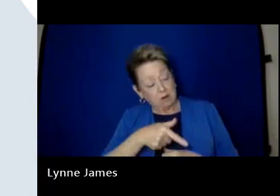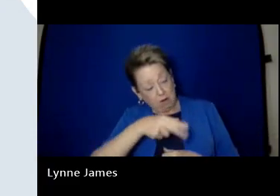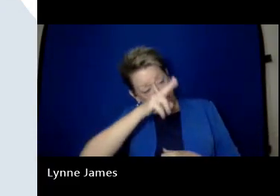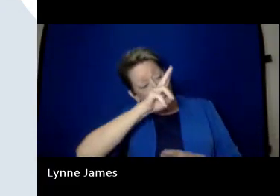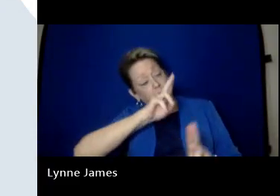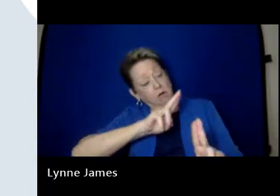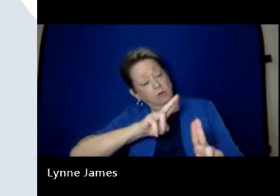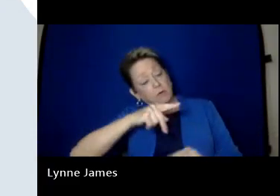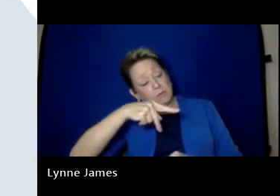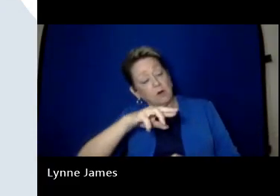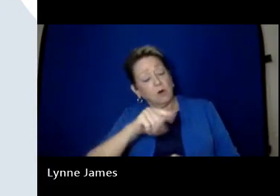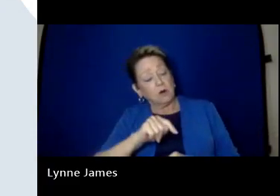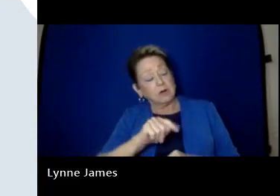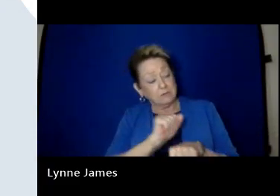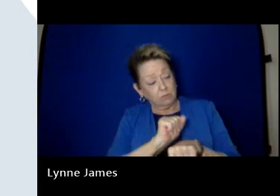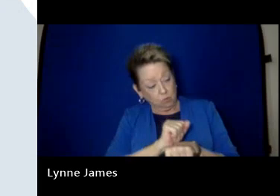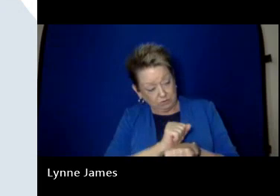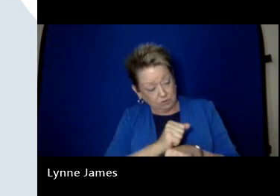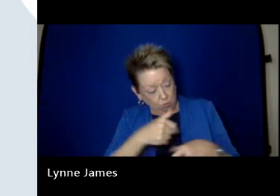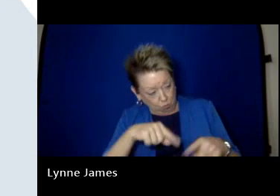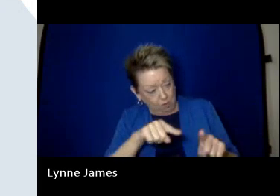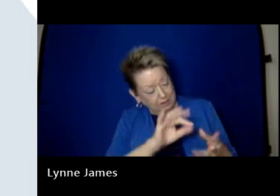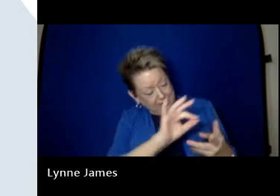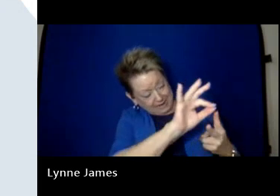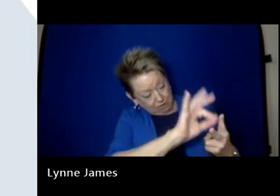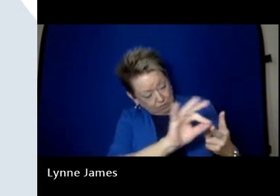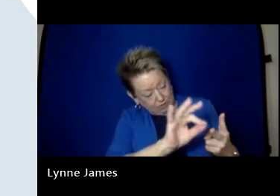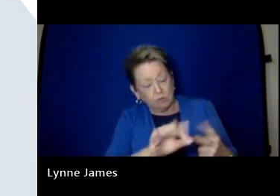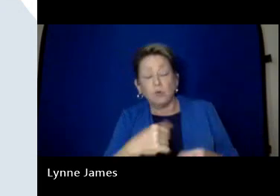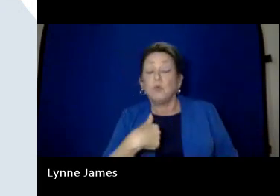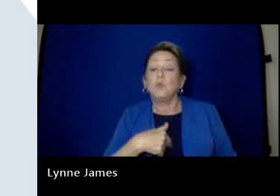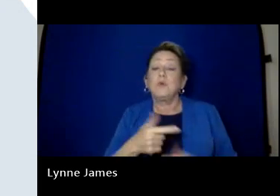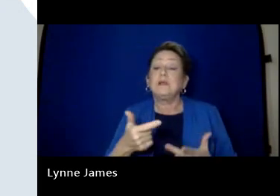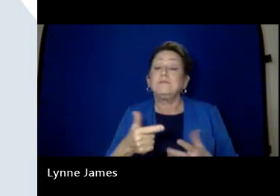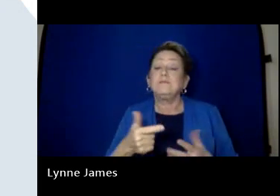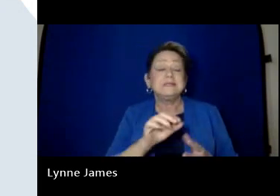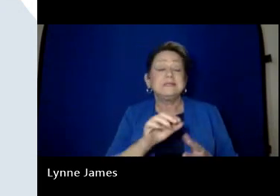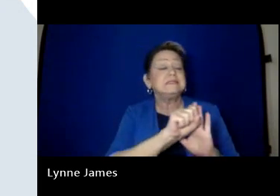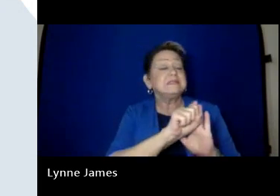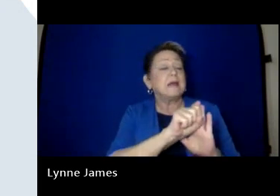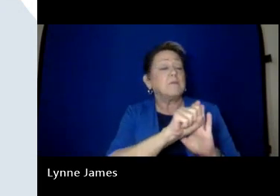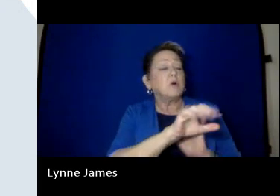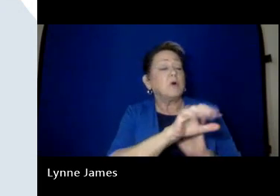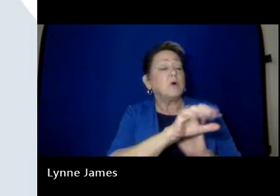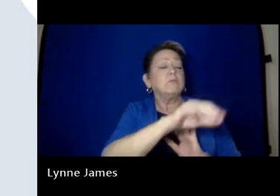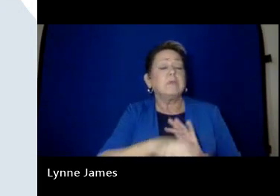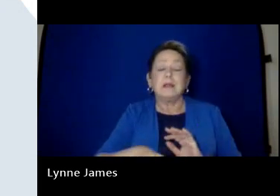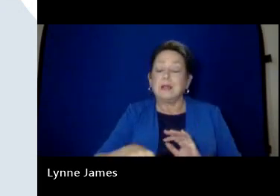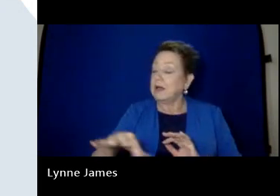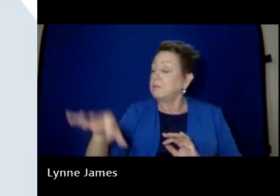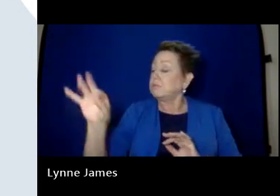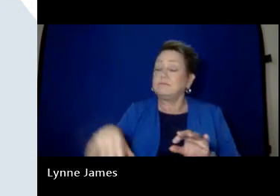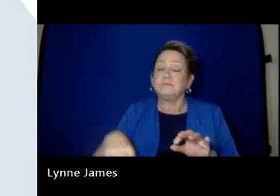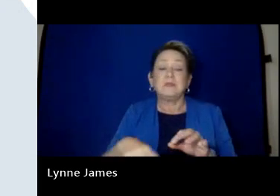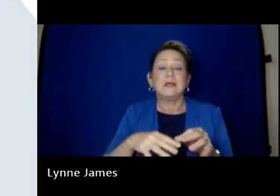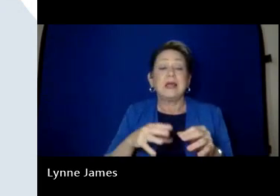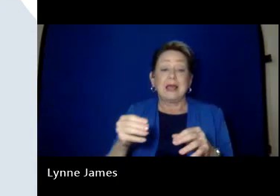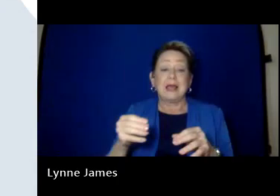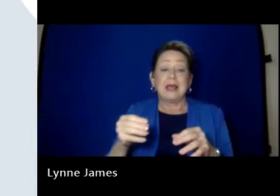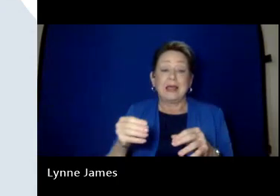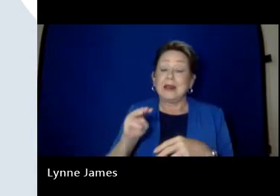PRT employees as they counted the inventory items. We statistically sampled and tested inventory counts and the cutoff